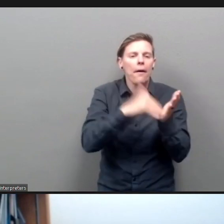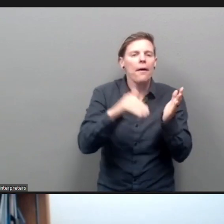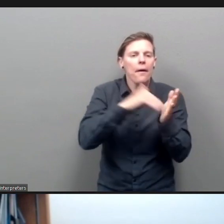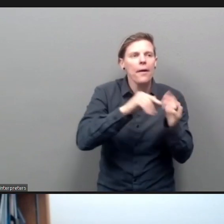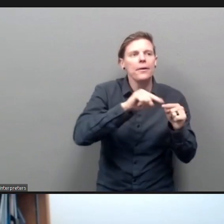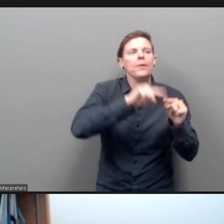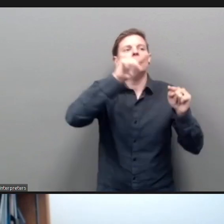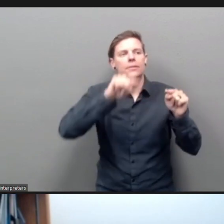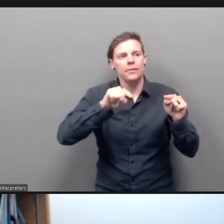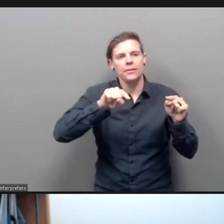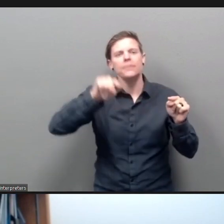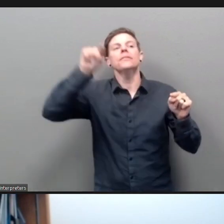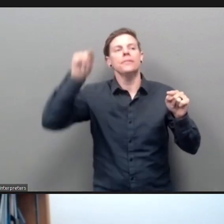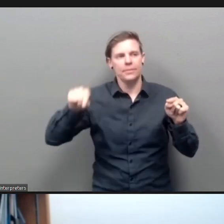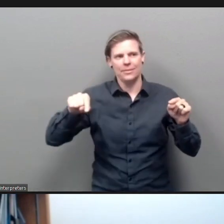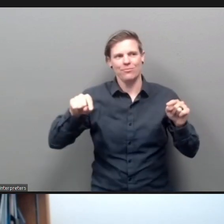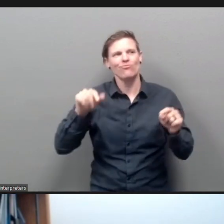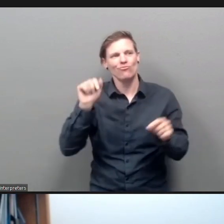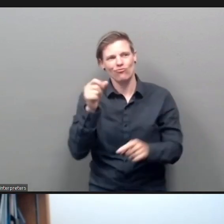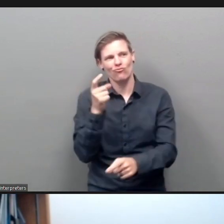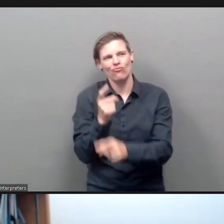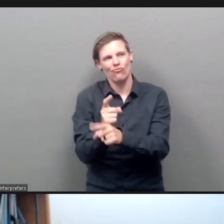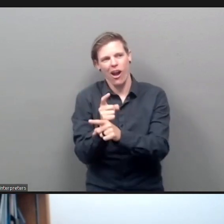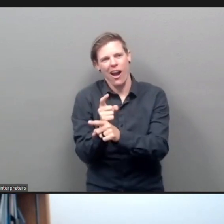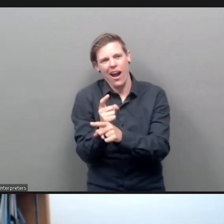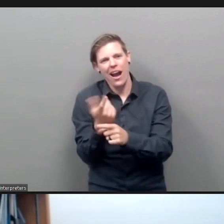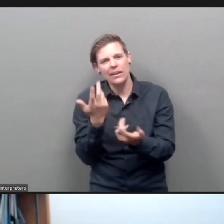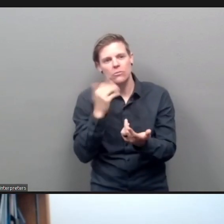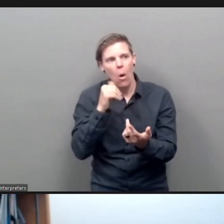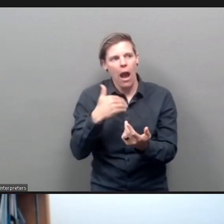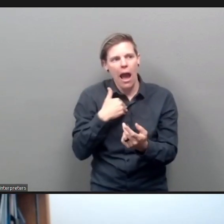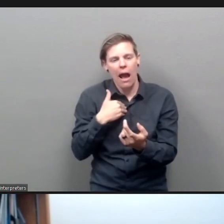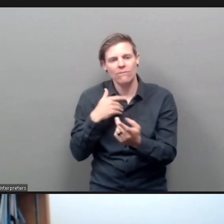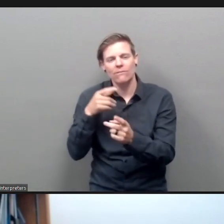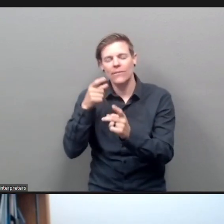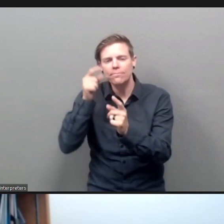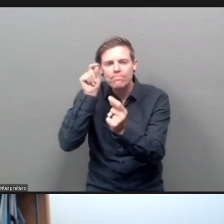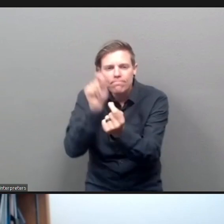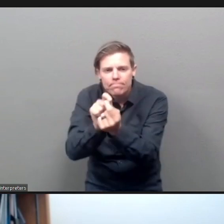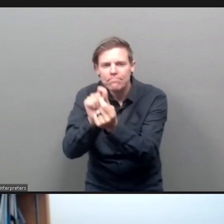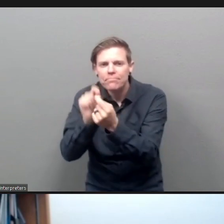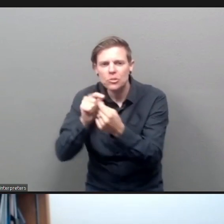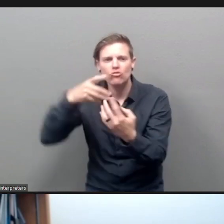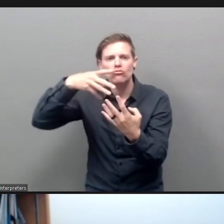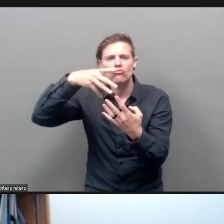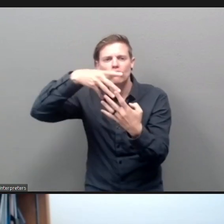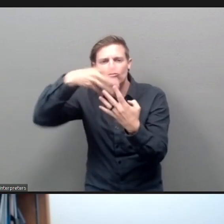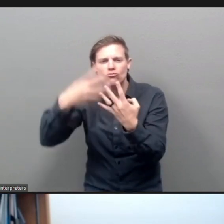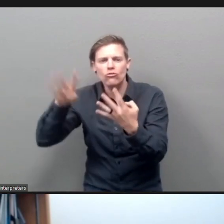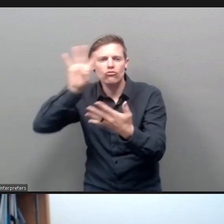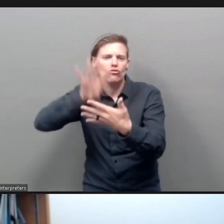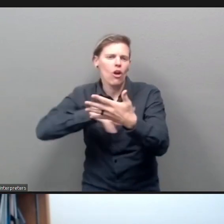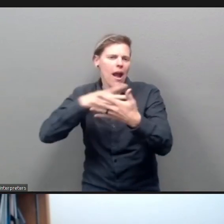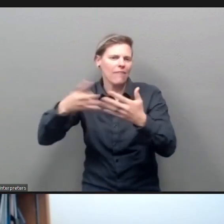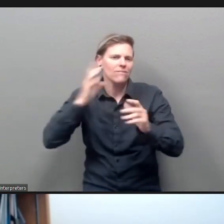chart for all cases. So, Chris, I can dig that up and we'll get it to you. Okay.